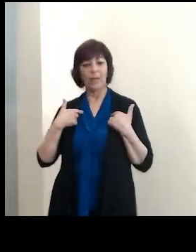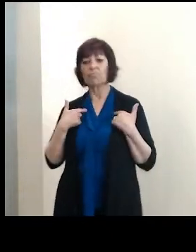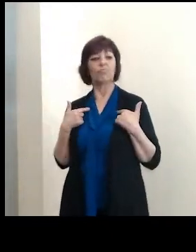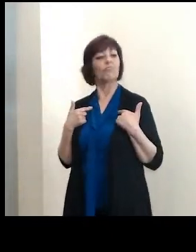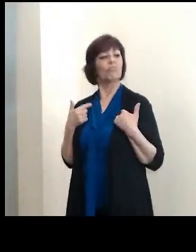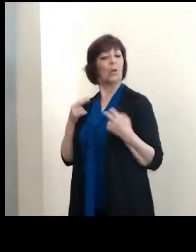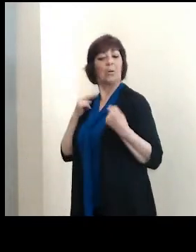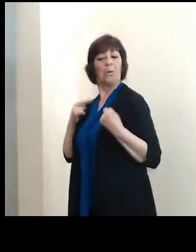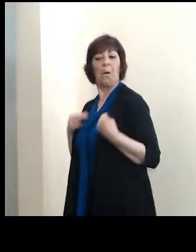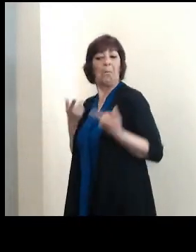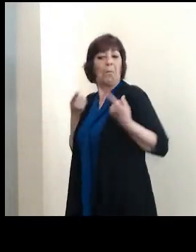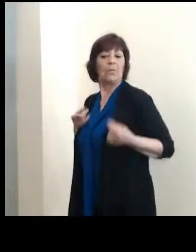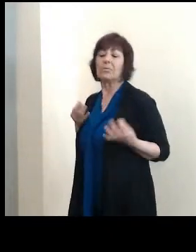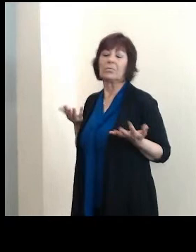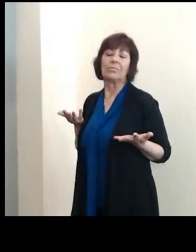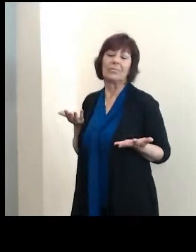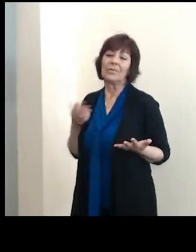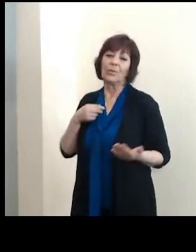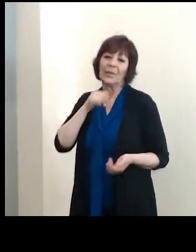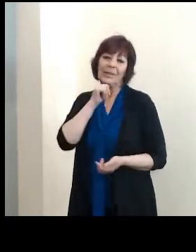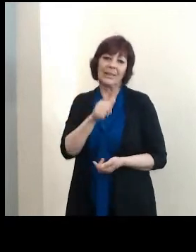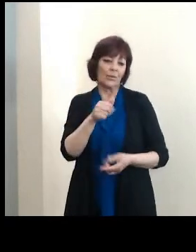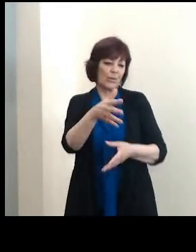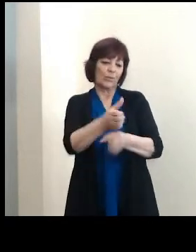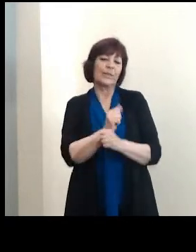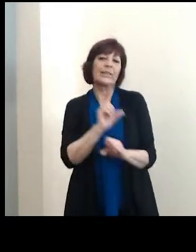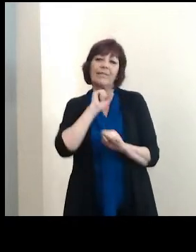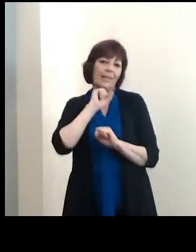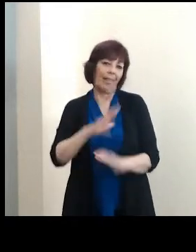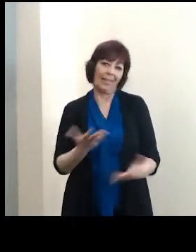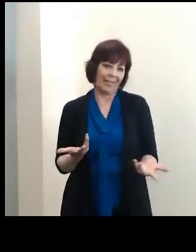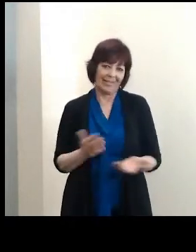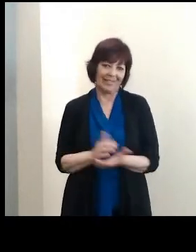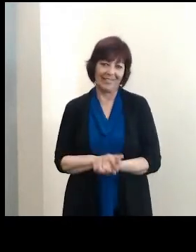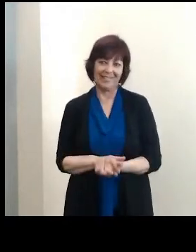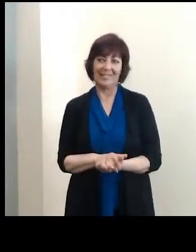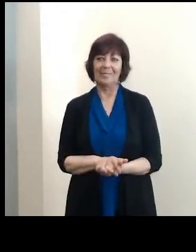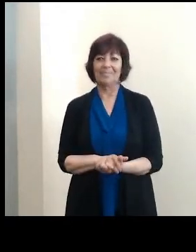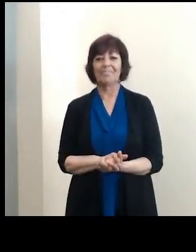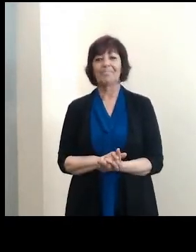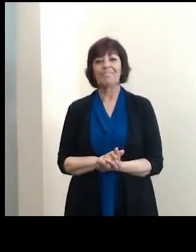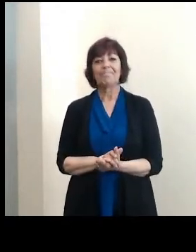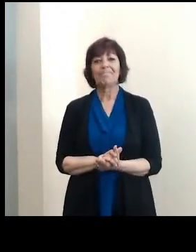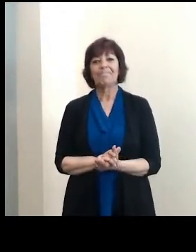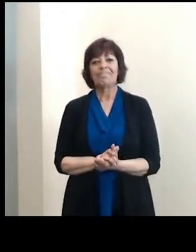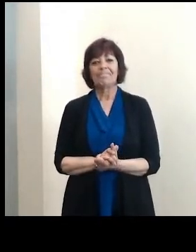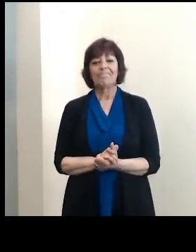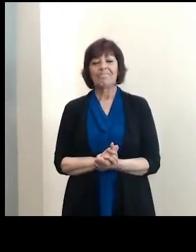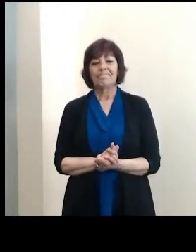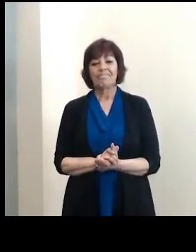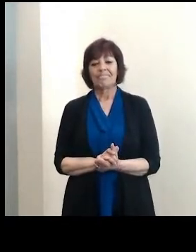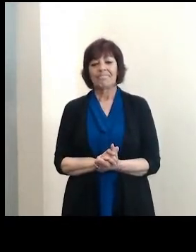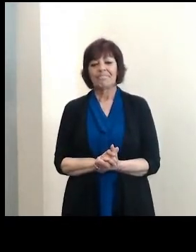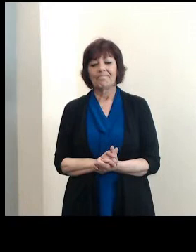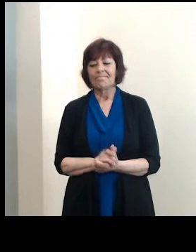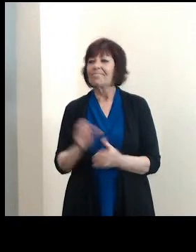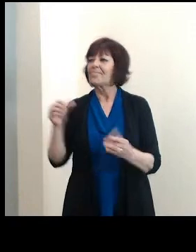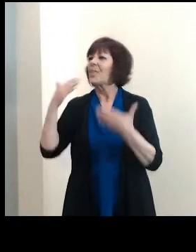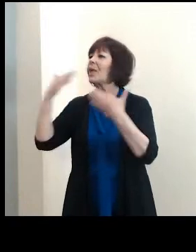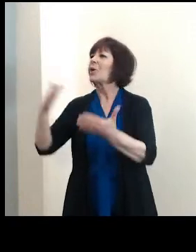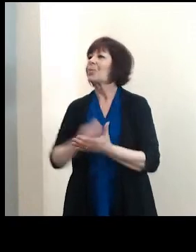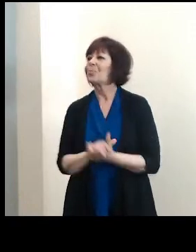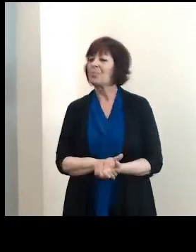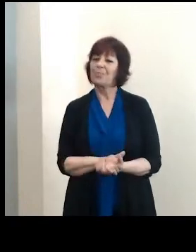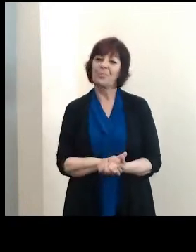begun negotiations and we have received documents from them, and the answer is no, we have not. Okay. Thank you, Mark.